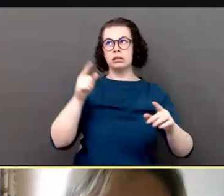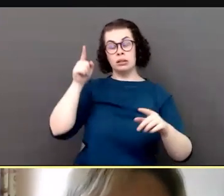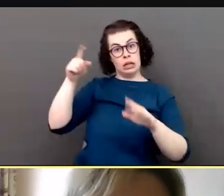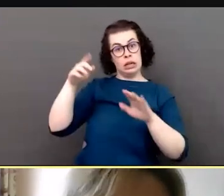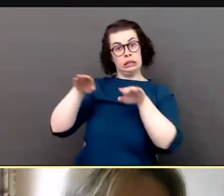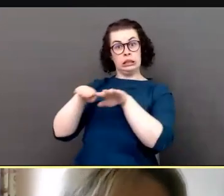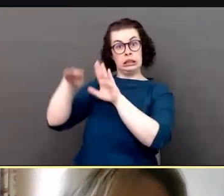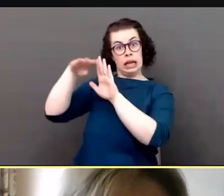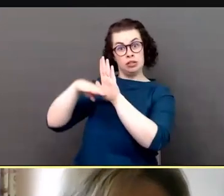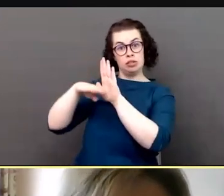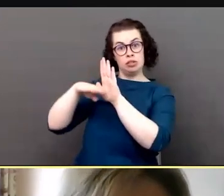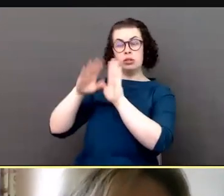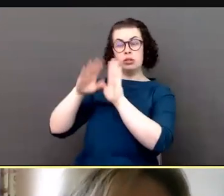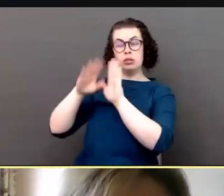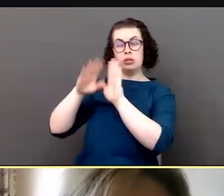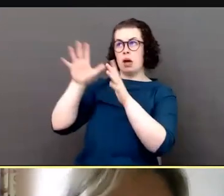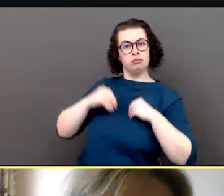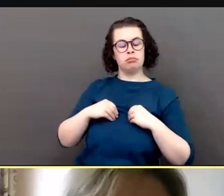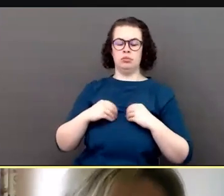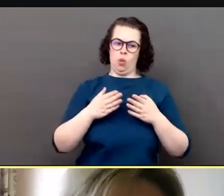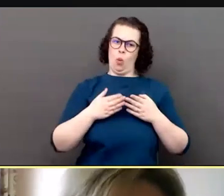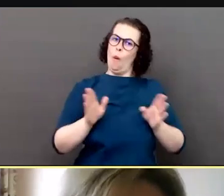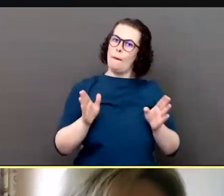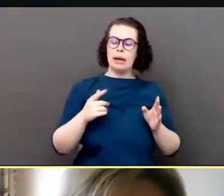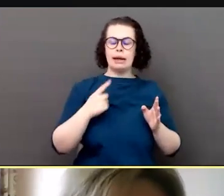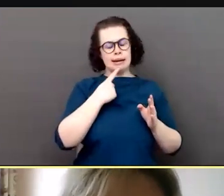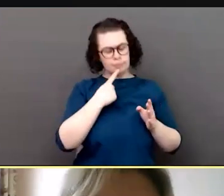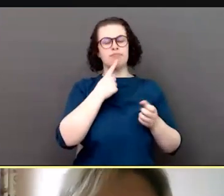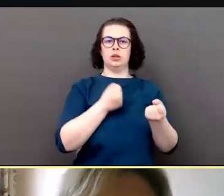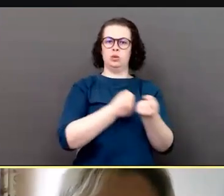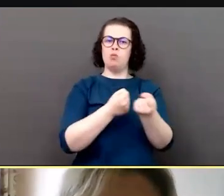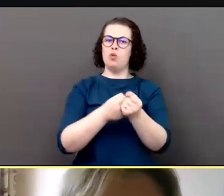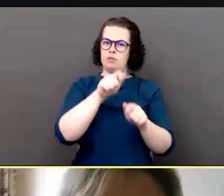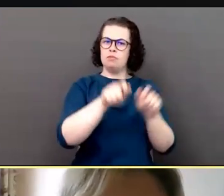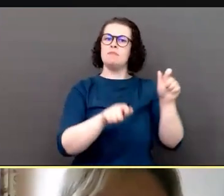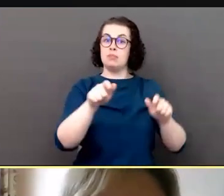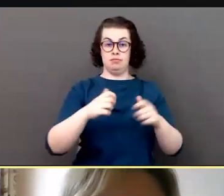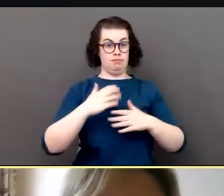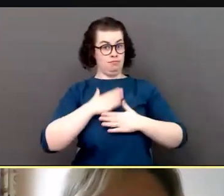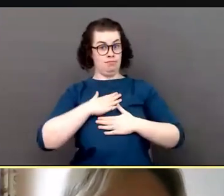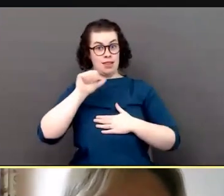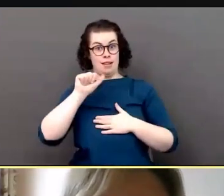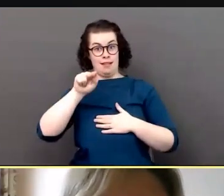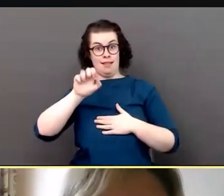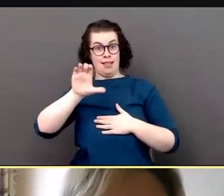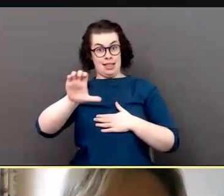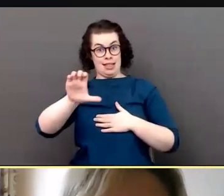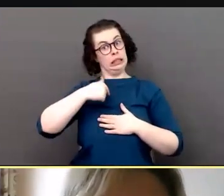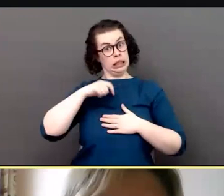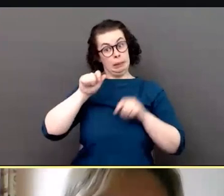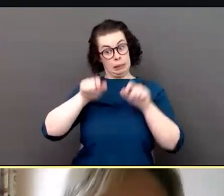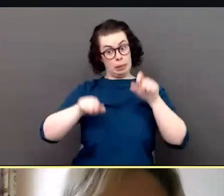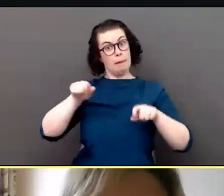open and inclusive manner and to support their approval. And from our side, as consumers, we will continue